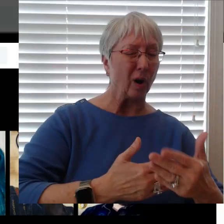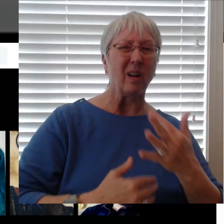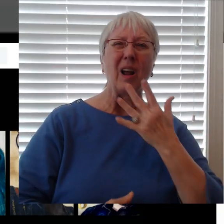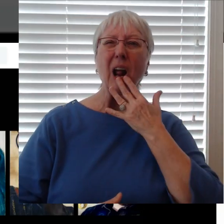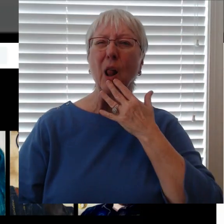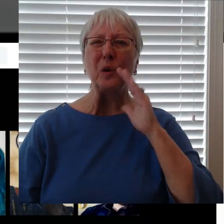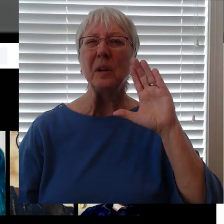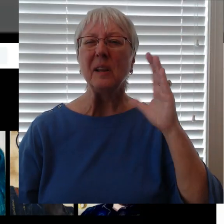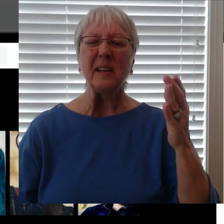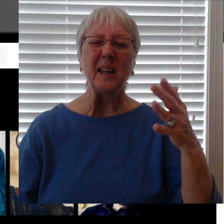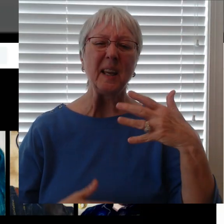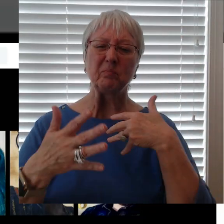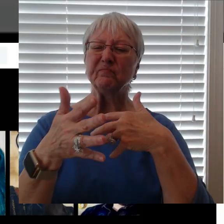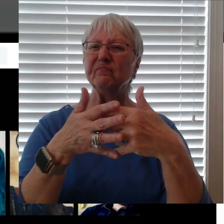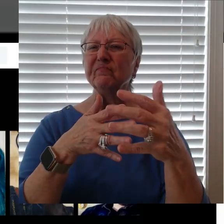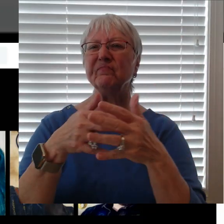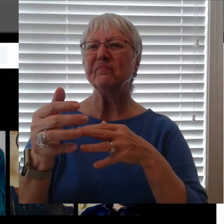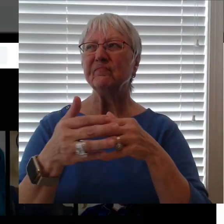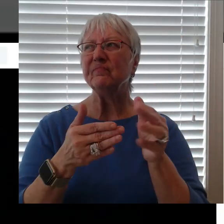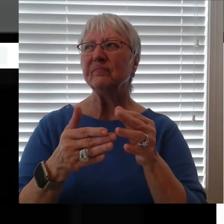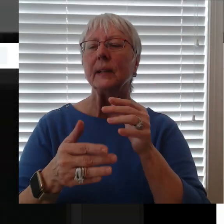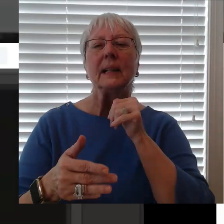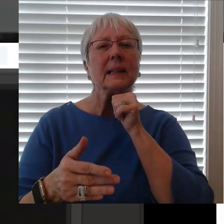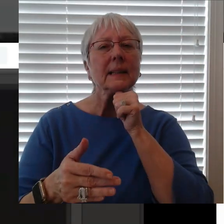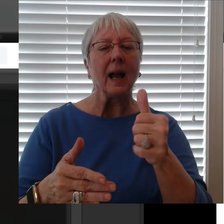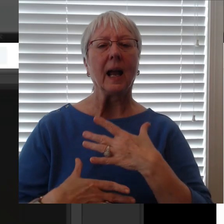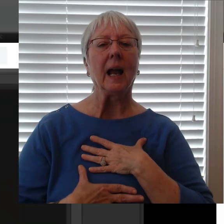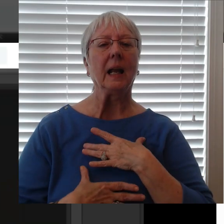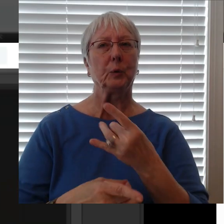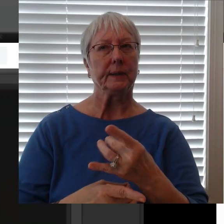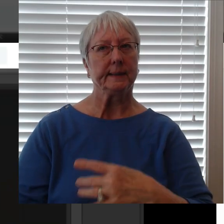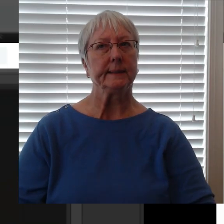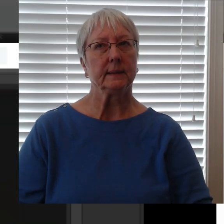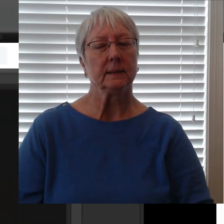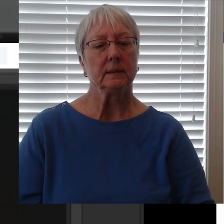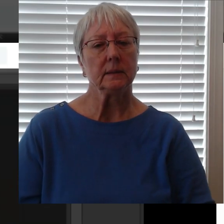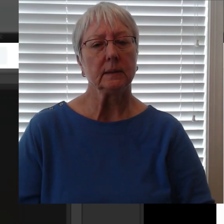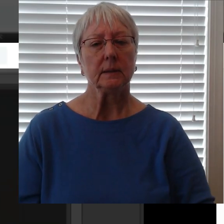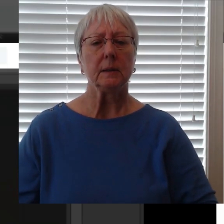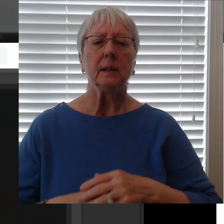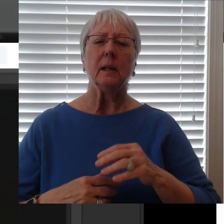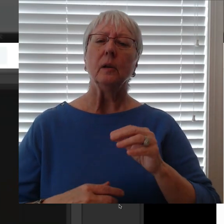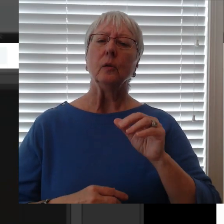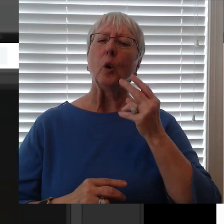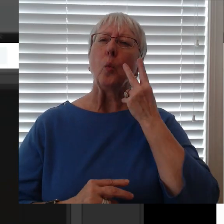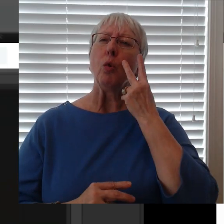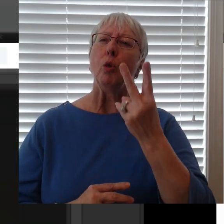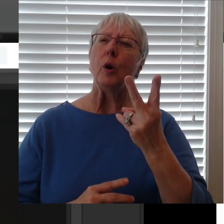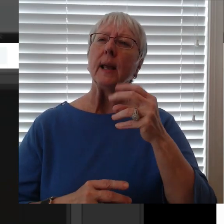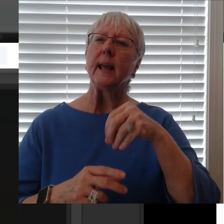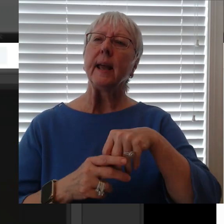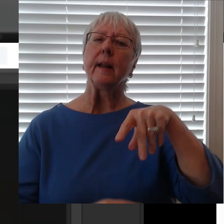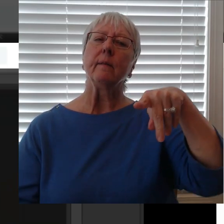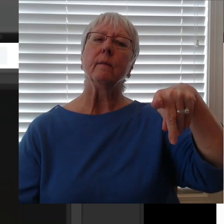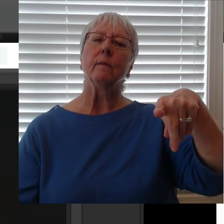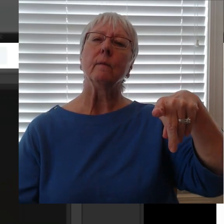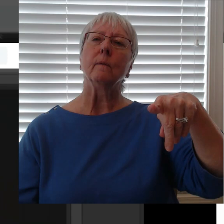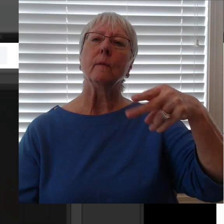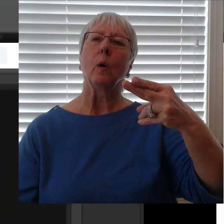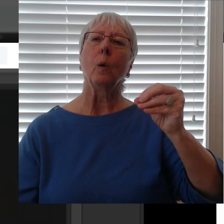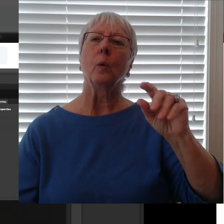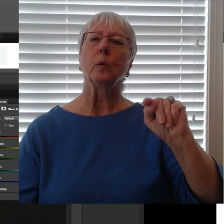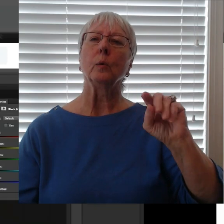is far less interesting. The easiest way to check this is to look at a piece in Photoshop under Image, then Adjustments